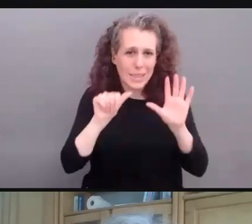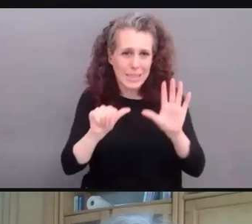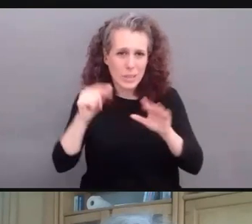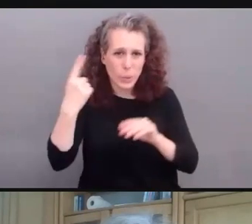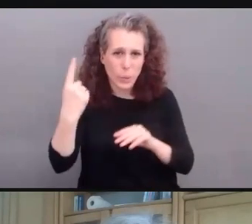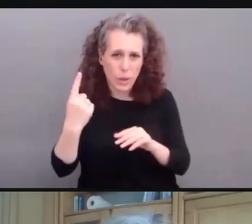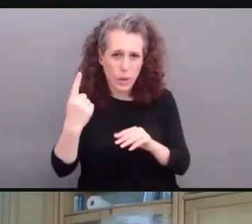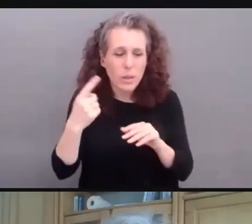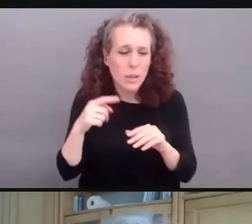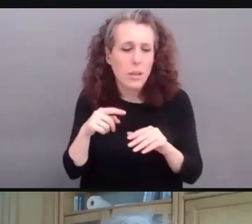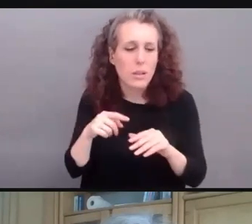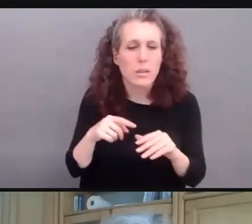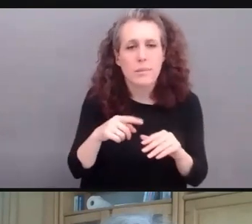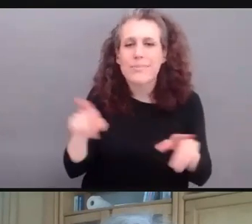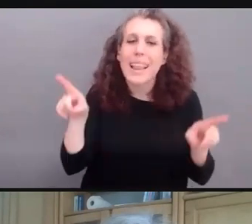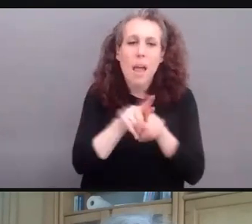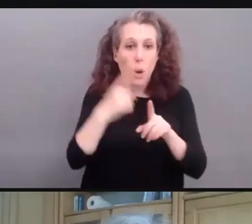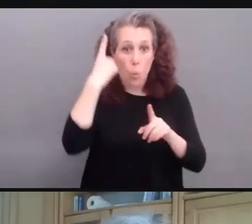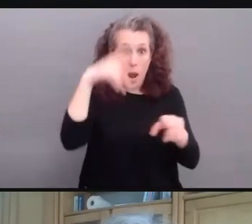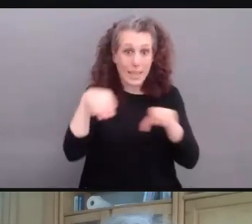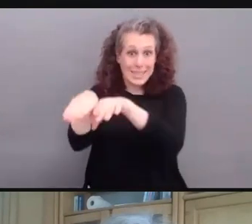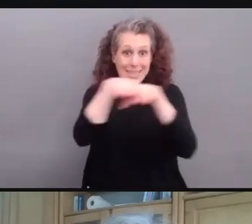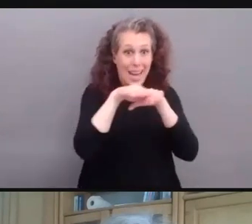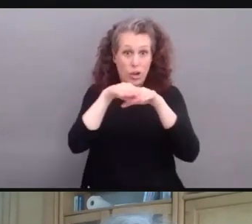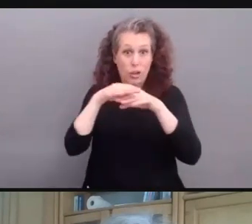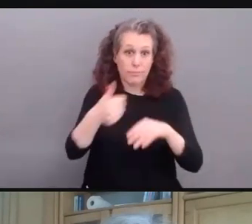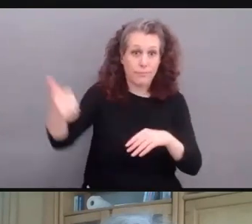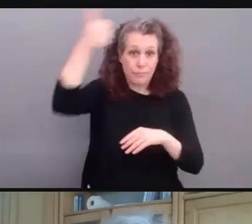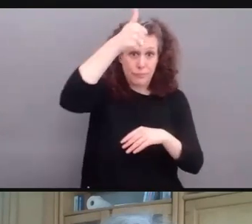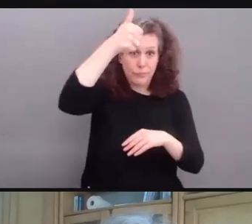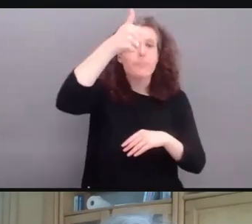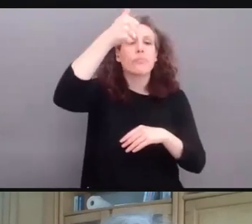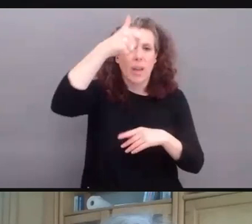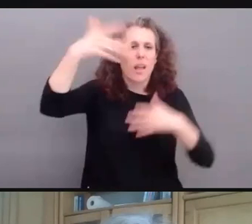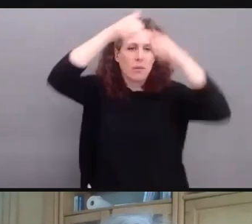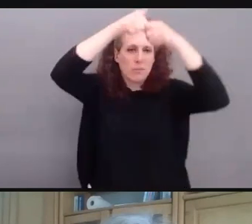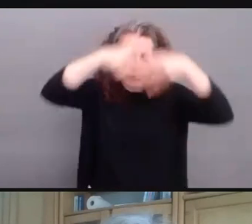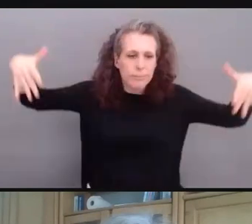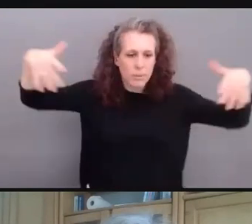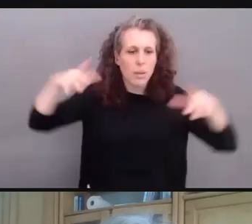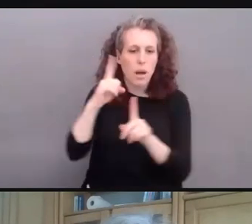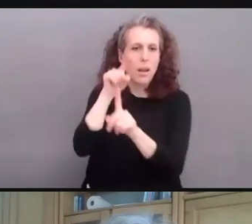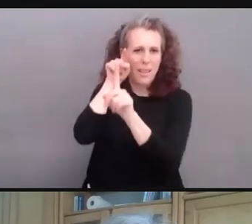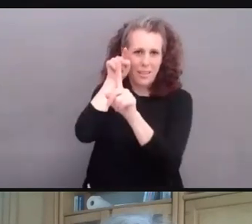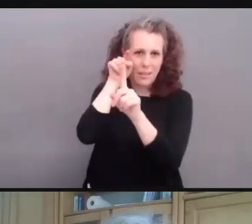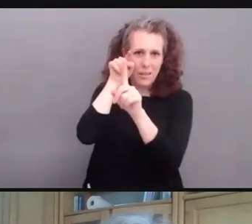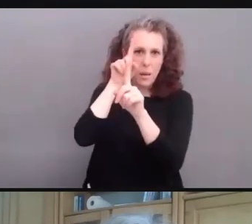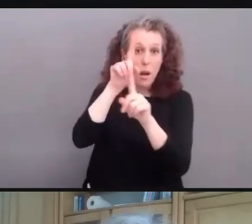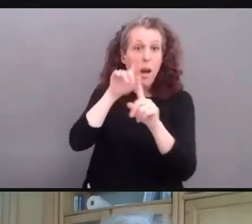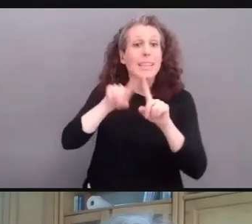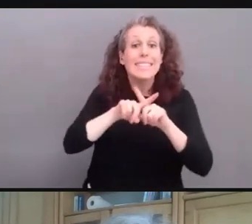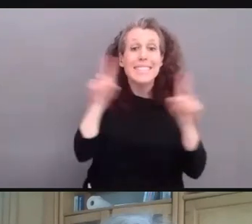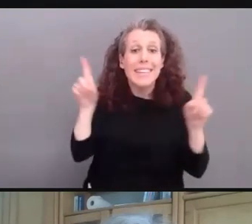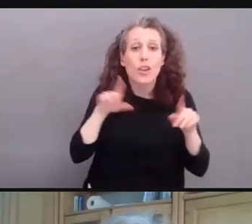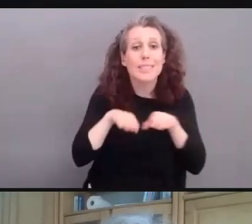dealing on like an umbrella standard, but this one should be considered by the all standardization activities